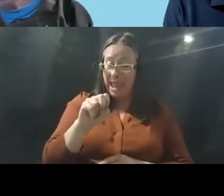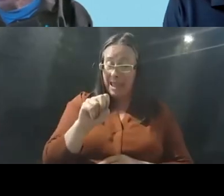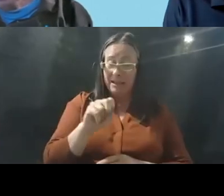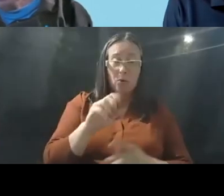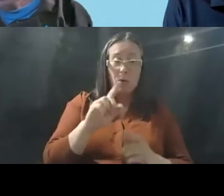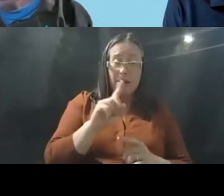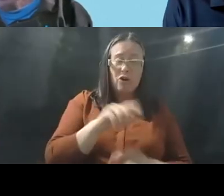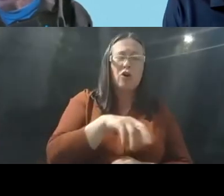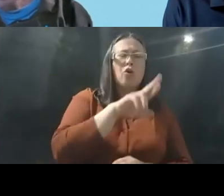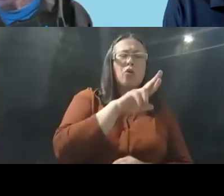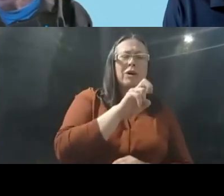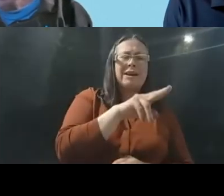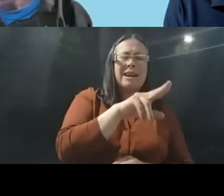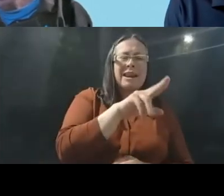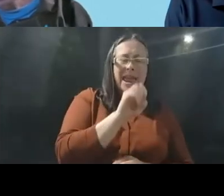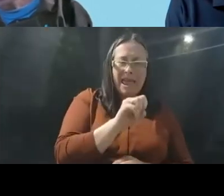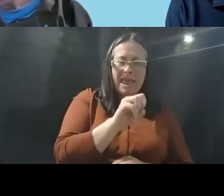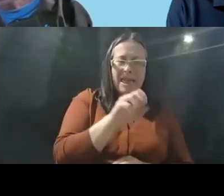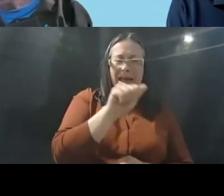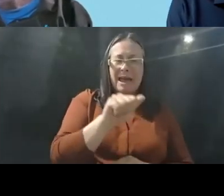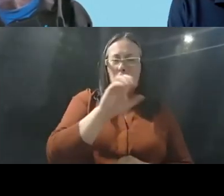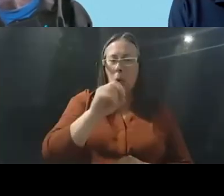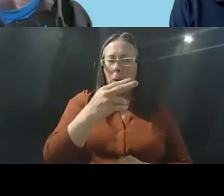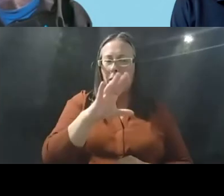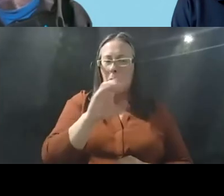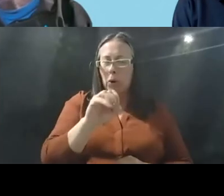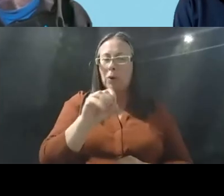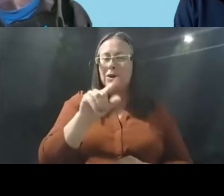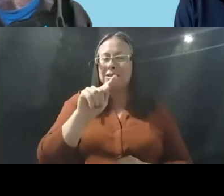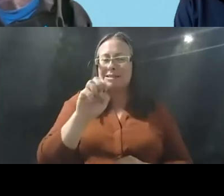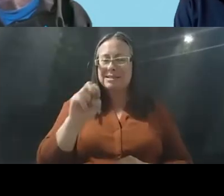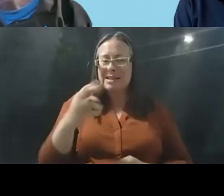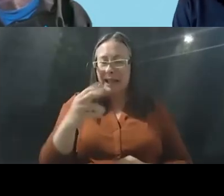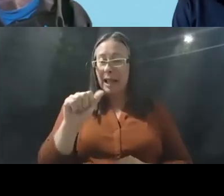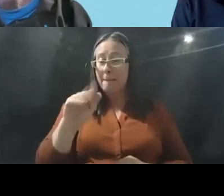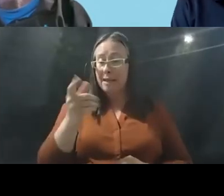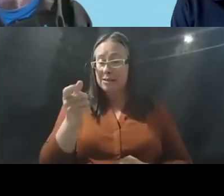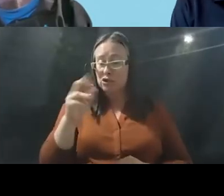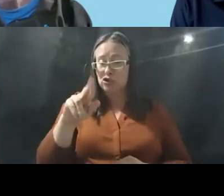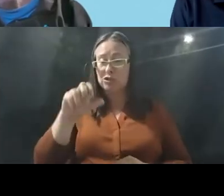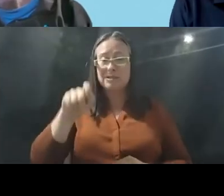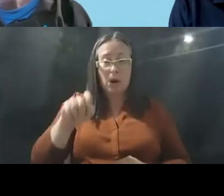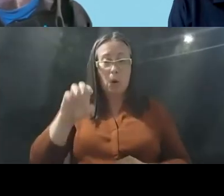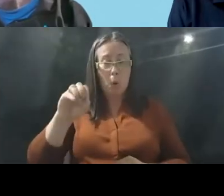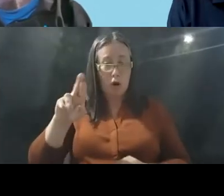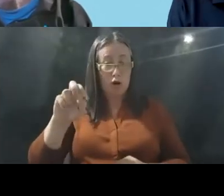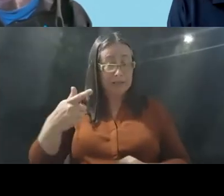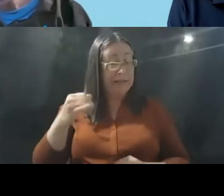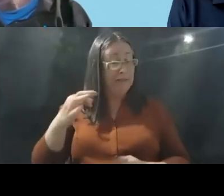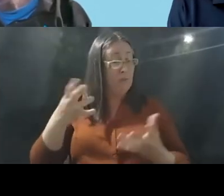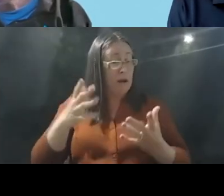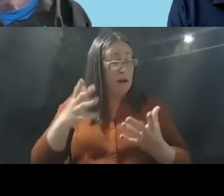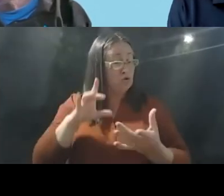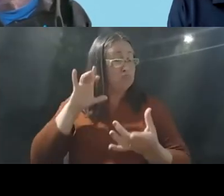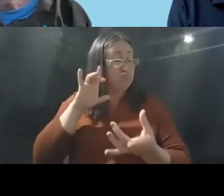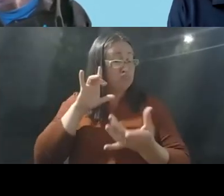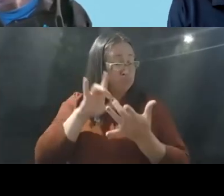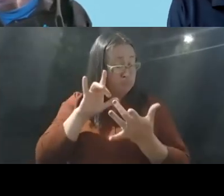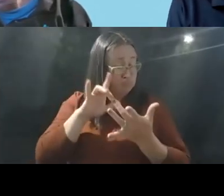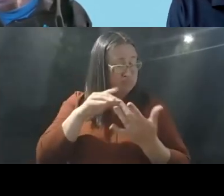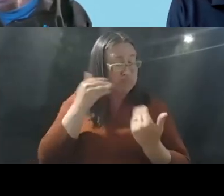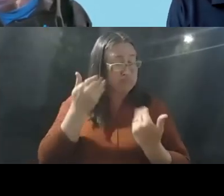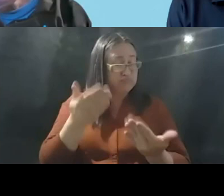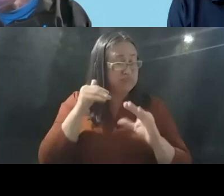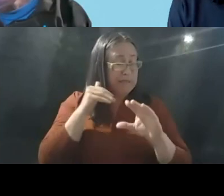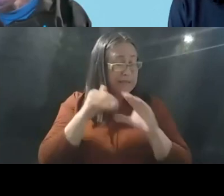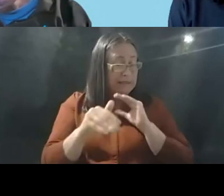at ohiotechambassadors.org. If you want to send her a message, reach out to her. As